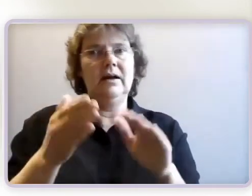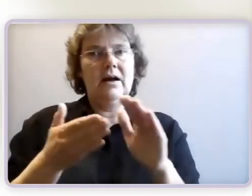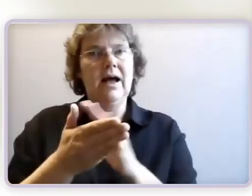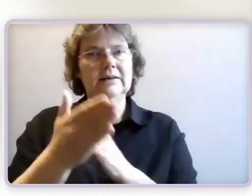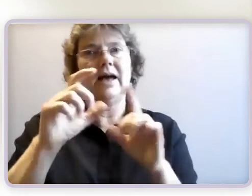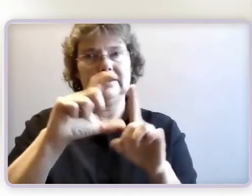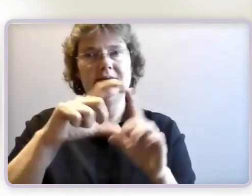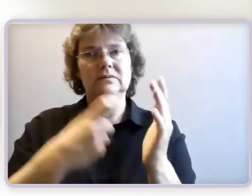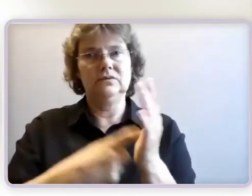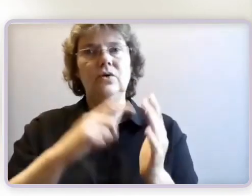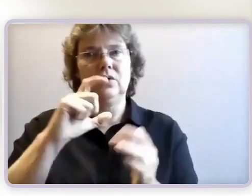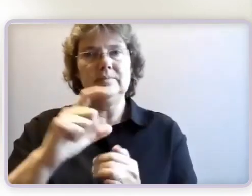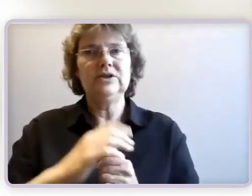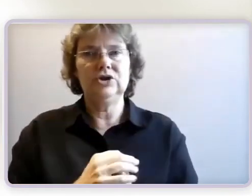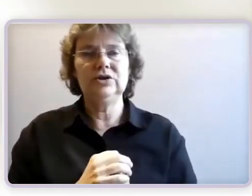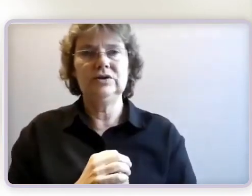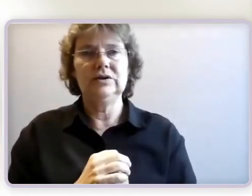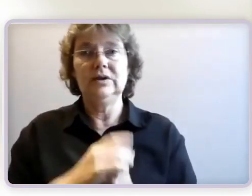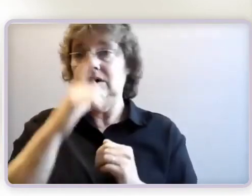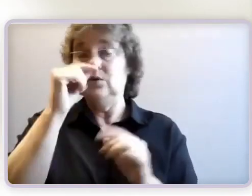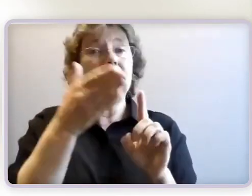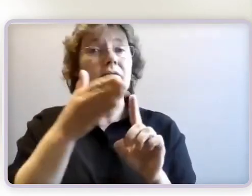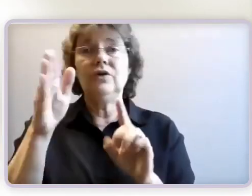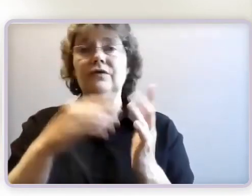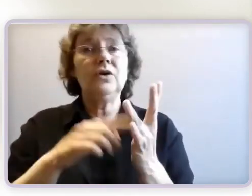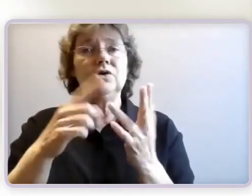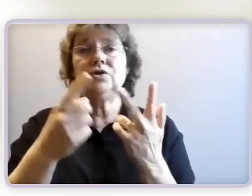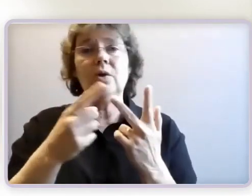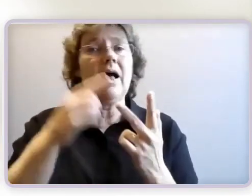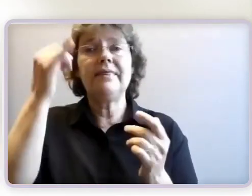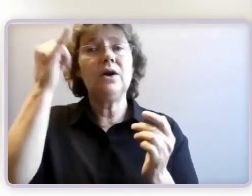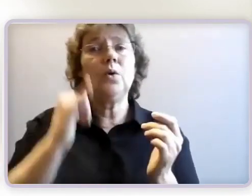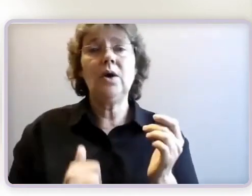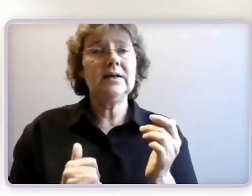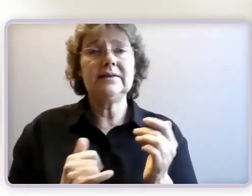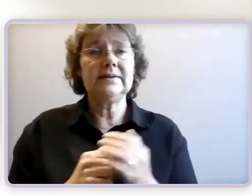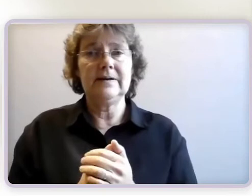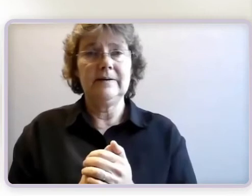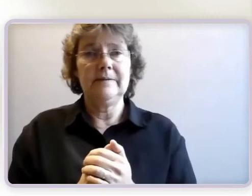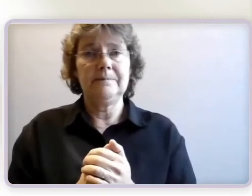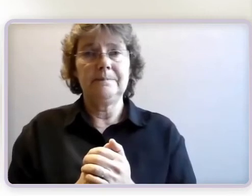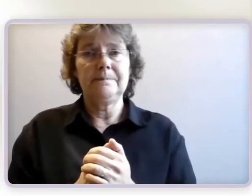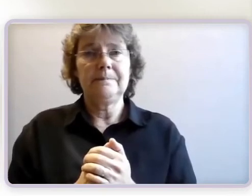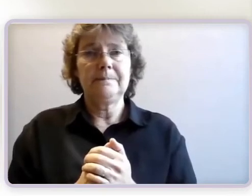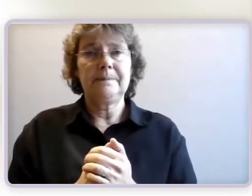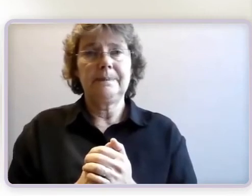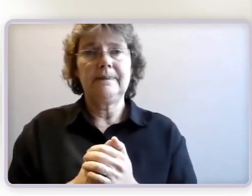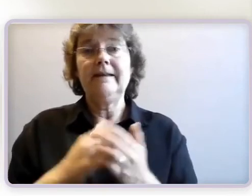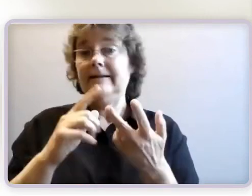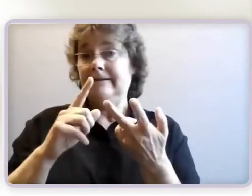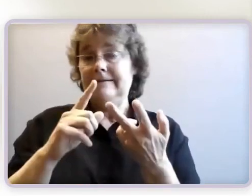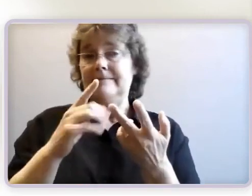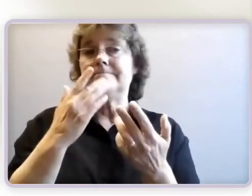We can refer to other lawyers if there's potentially a legal pathway to resolve